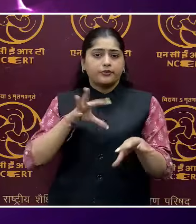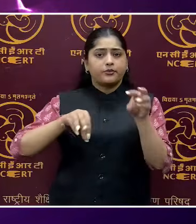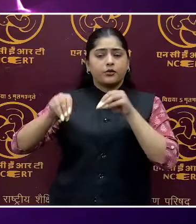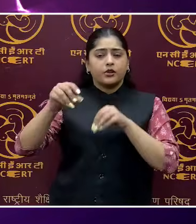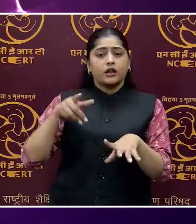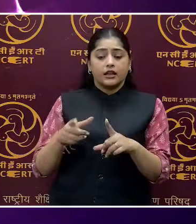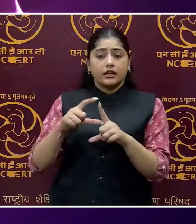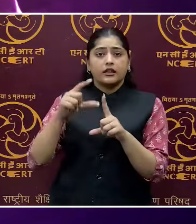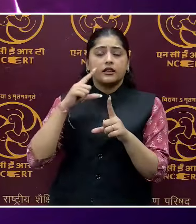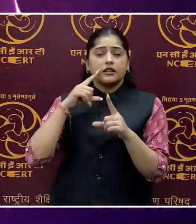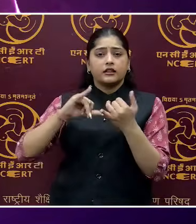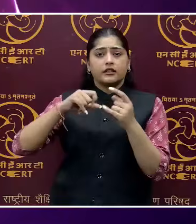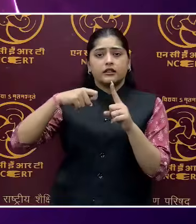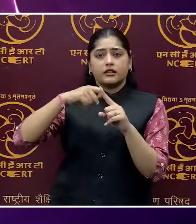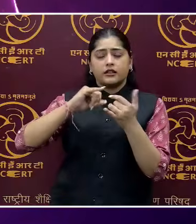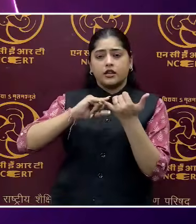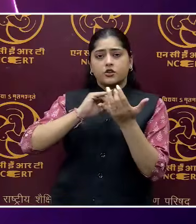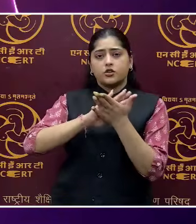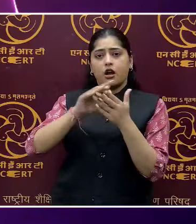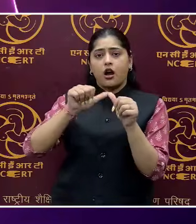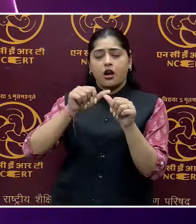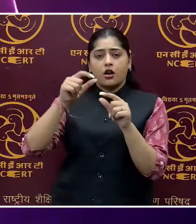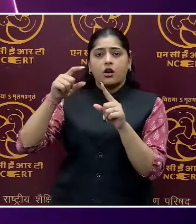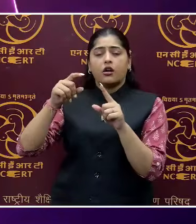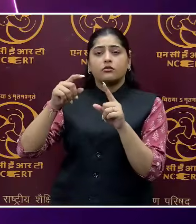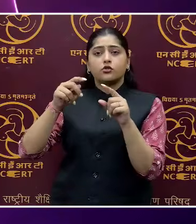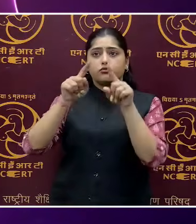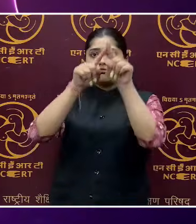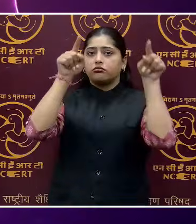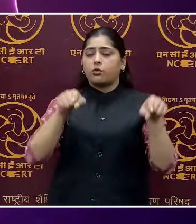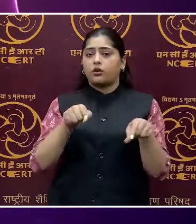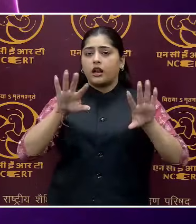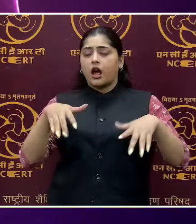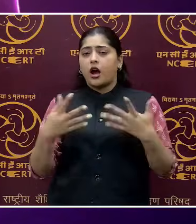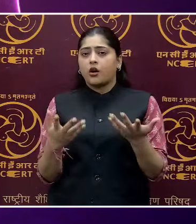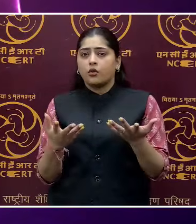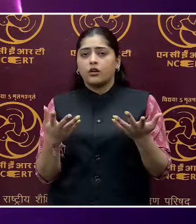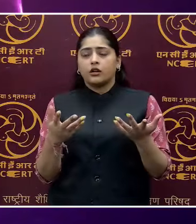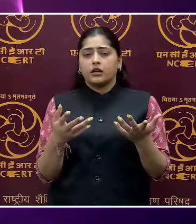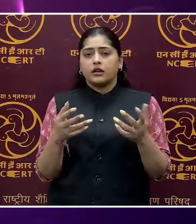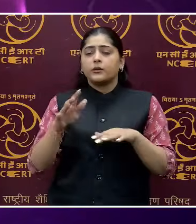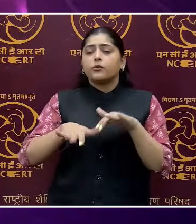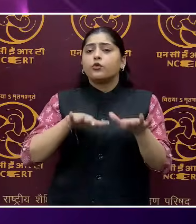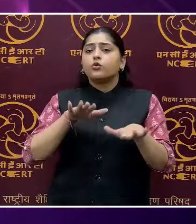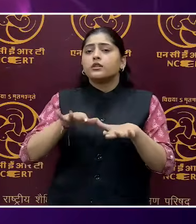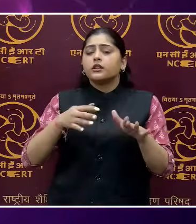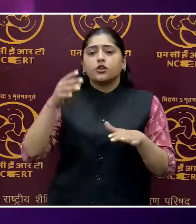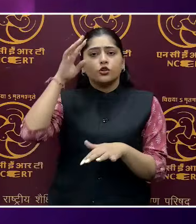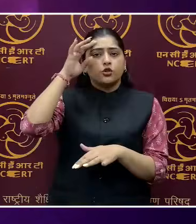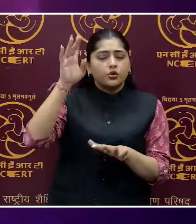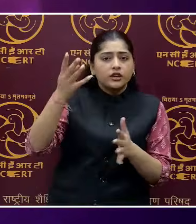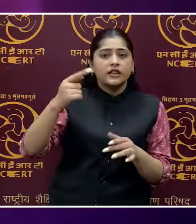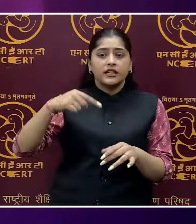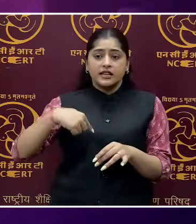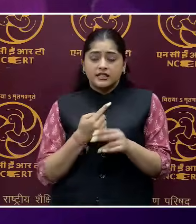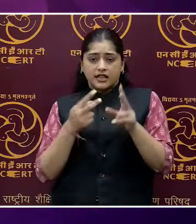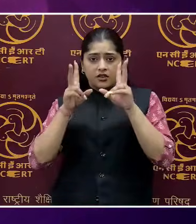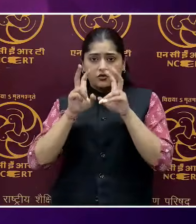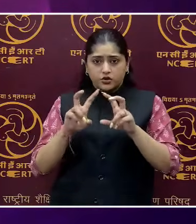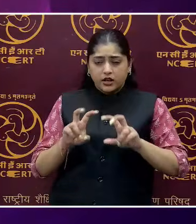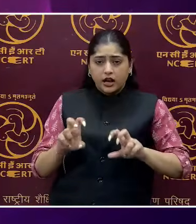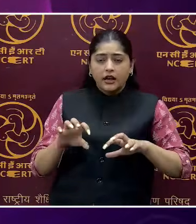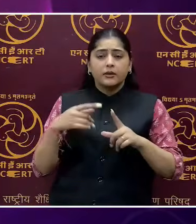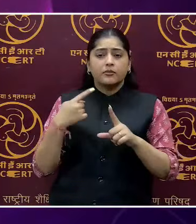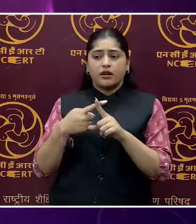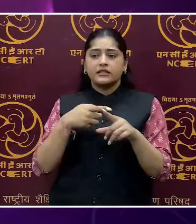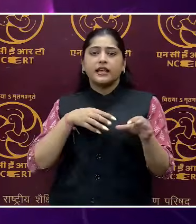Diksha portal, or it's just something like this only, where we have the procedure, the theory part, self-assessment, and of course the simulation